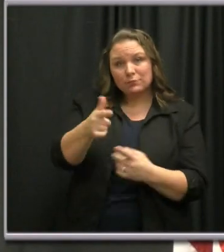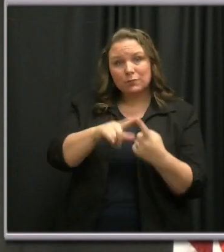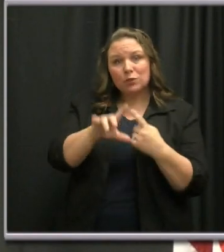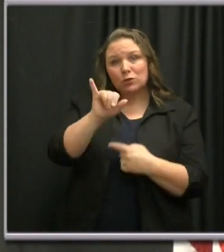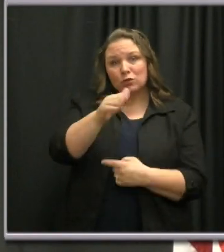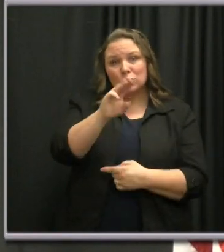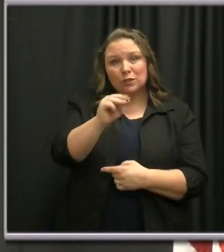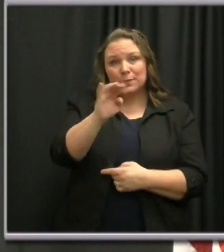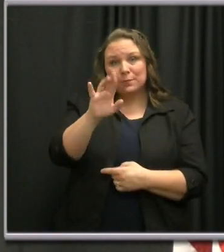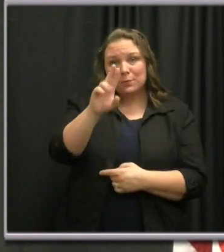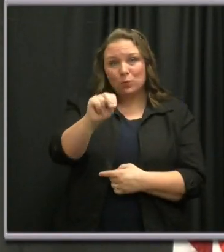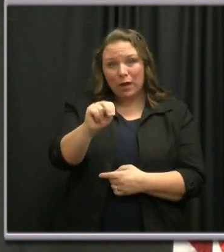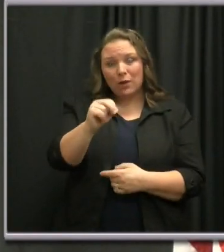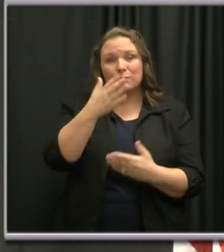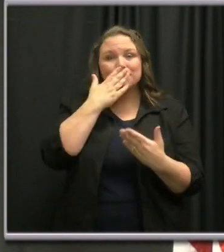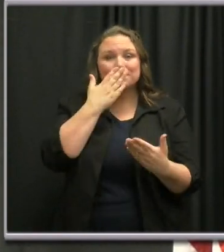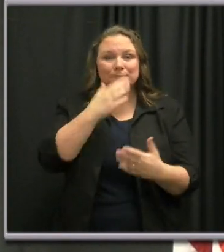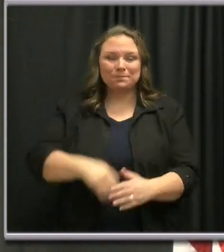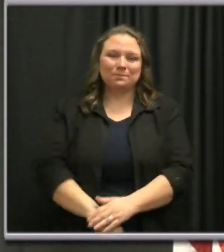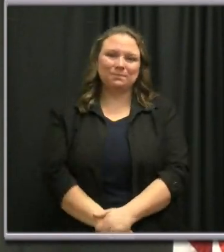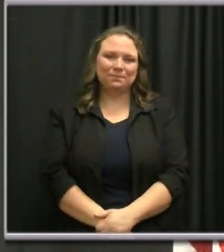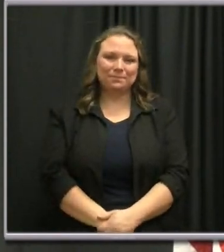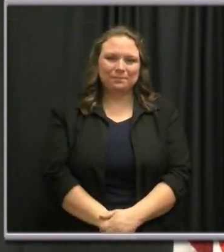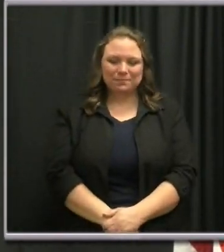Mr. Jim Brown. Thank you.